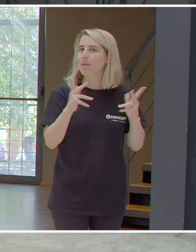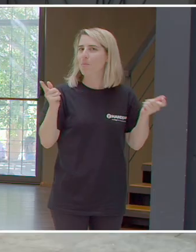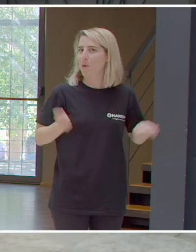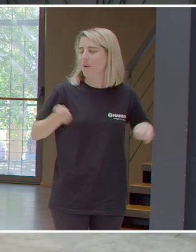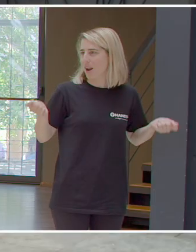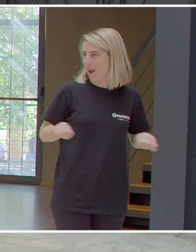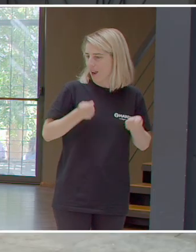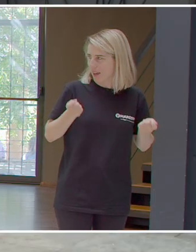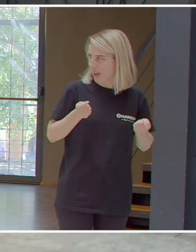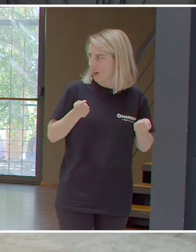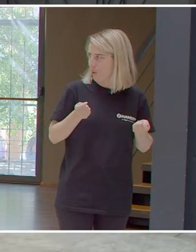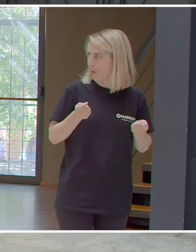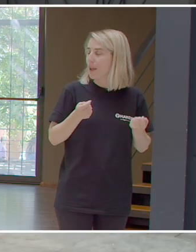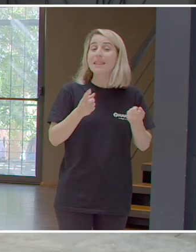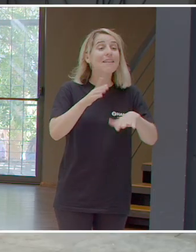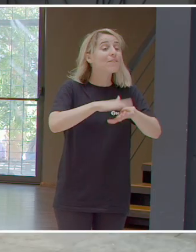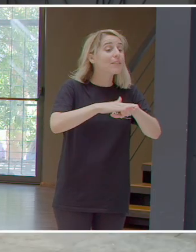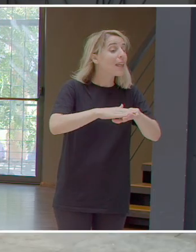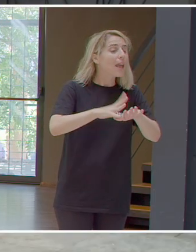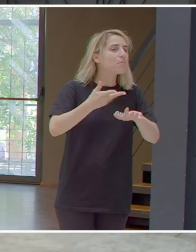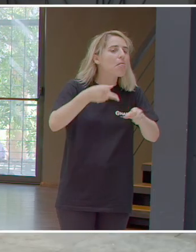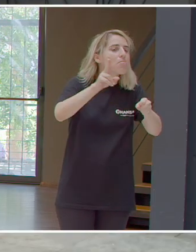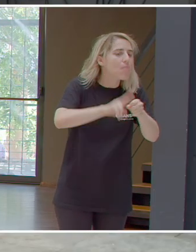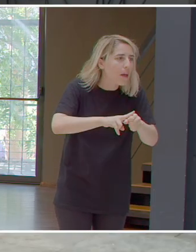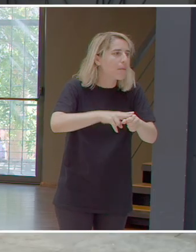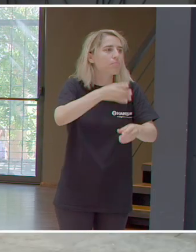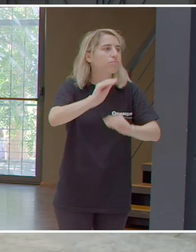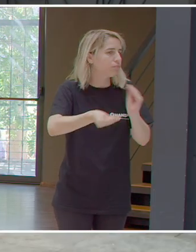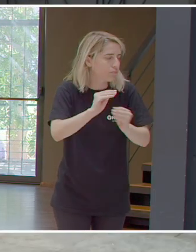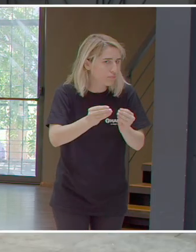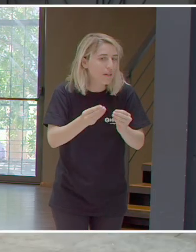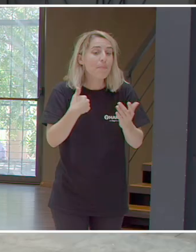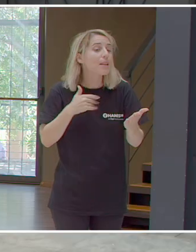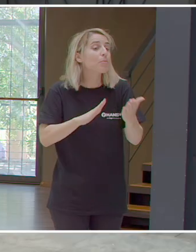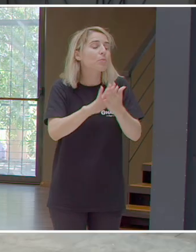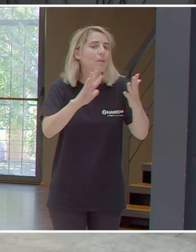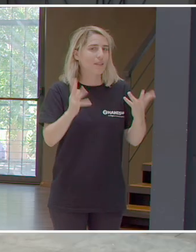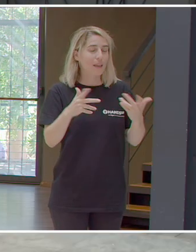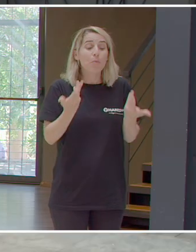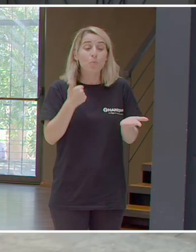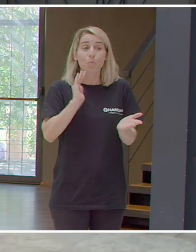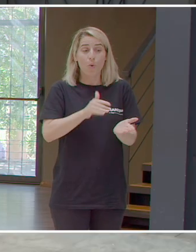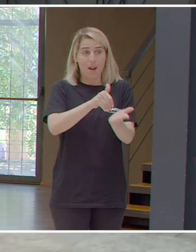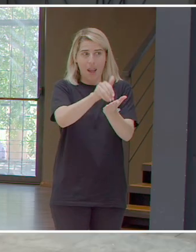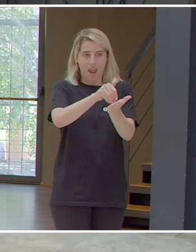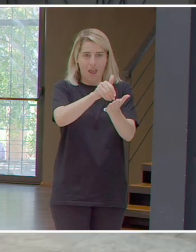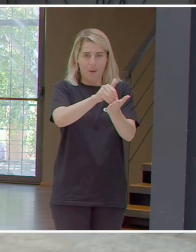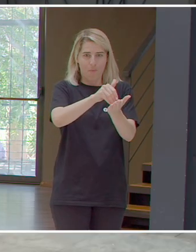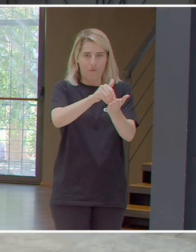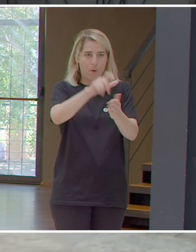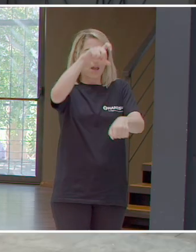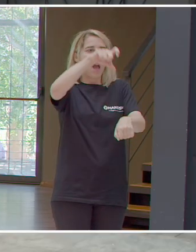main killers are in the first place, to know what we're facing, and how to hopefully avoid becoming that